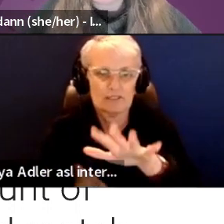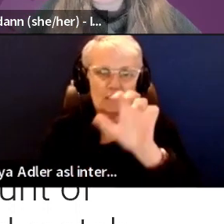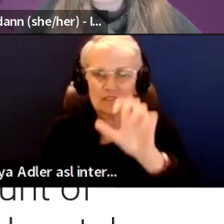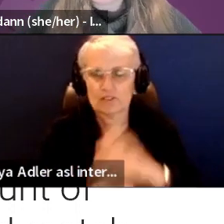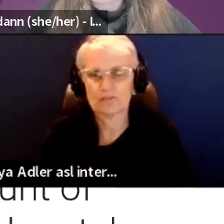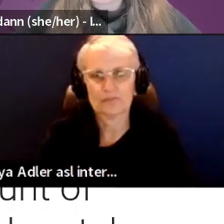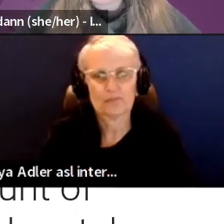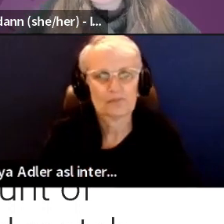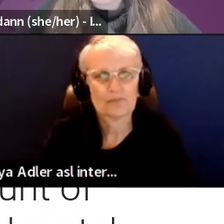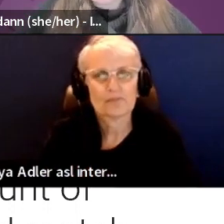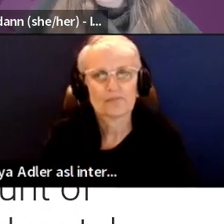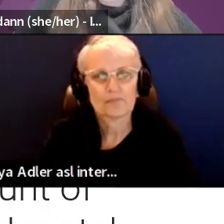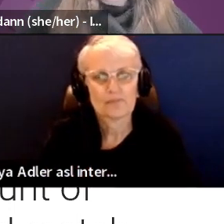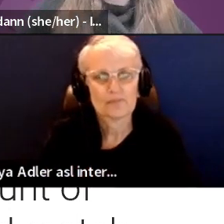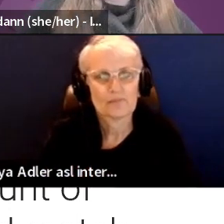$37,500.